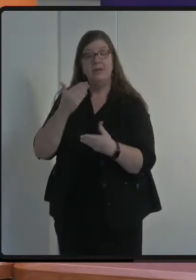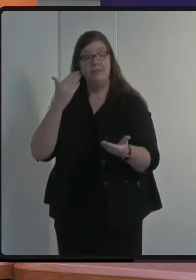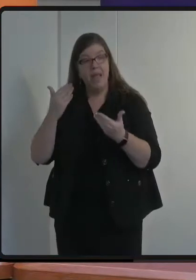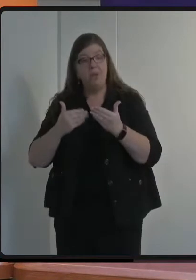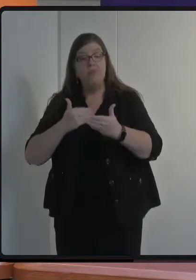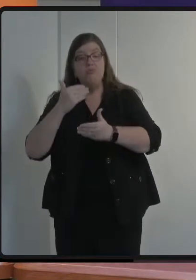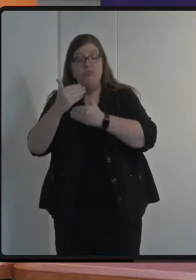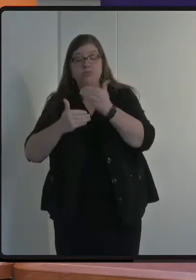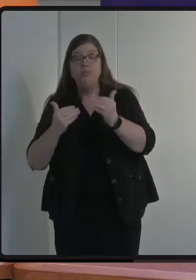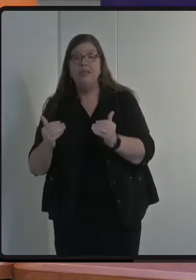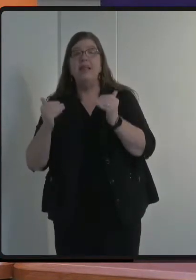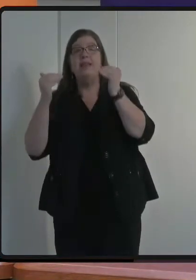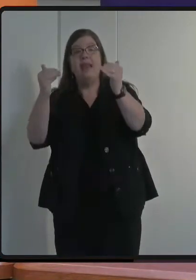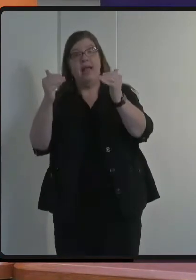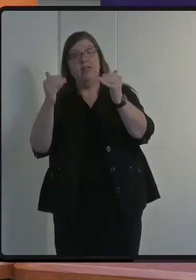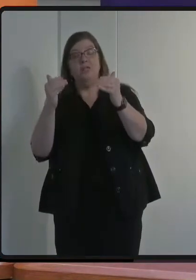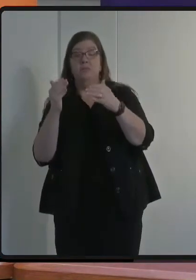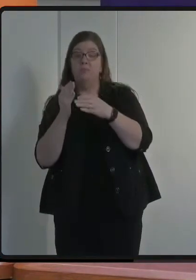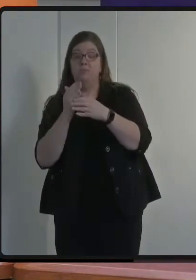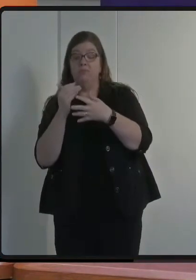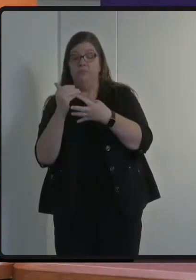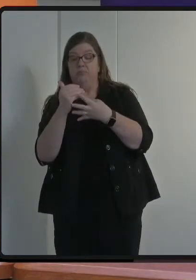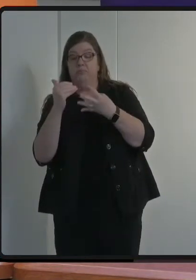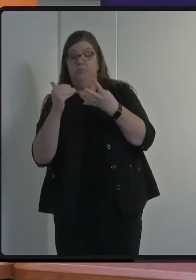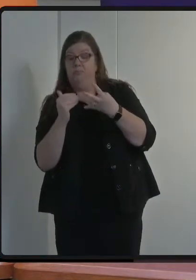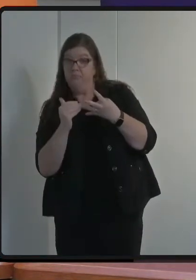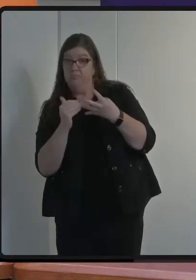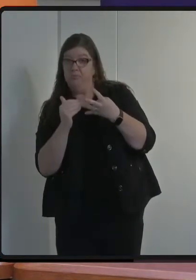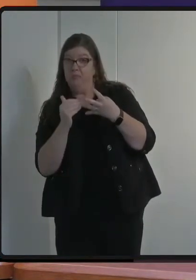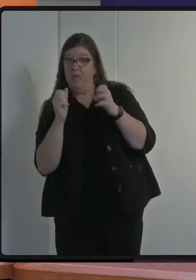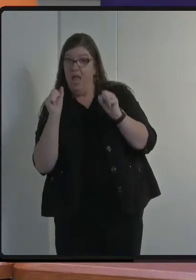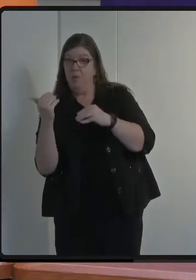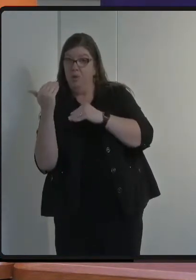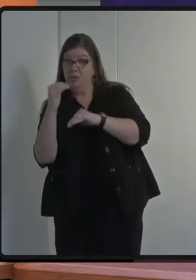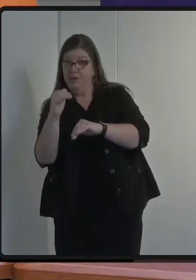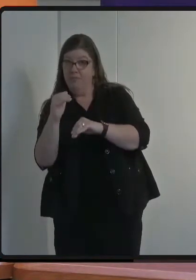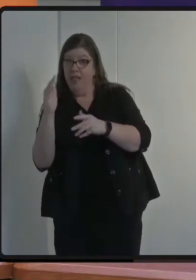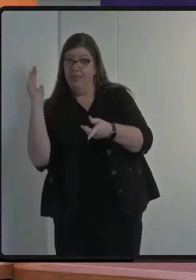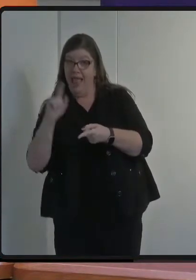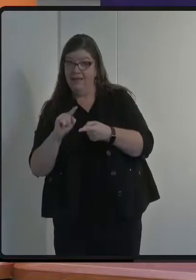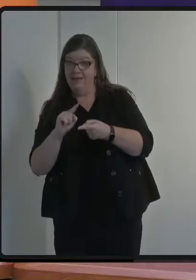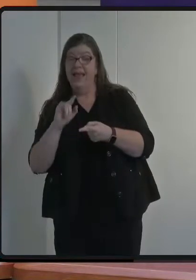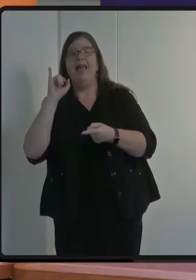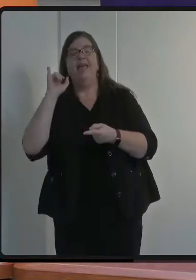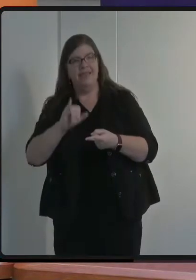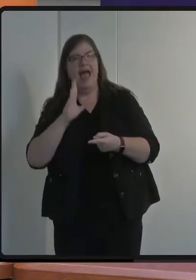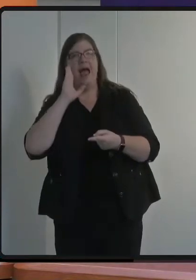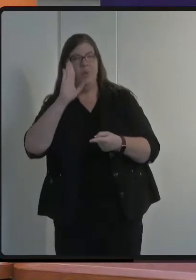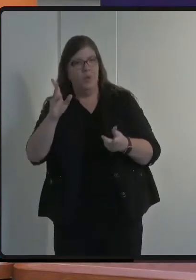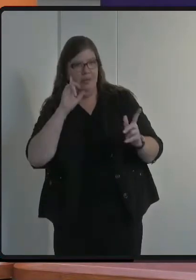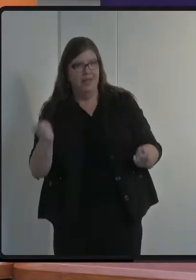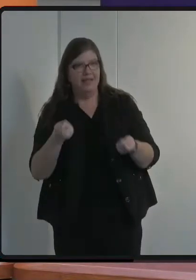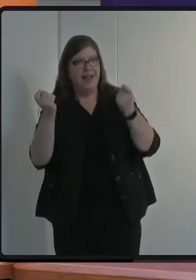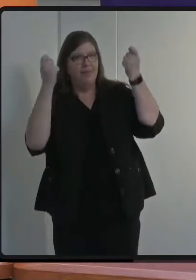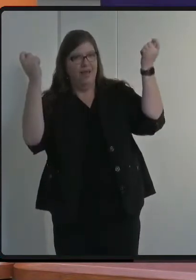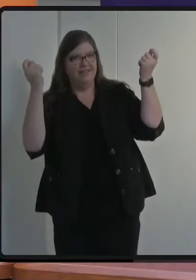into the next moderate to minimal cases and restrictions, and that will be the